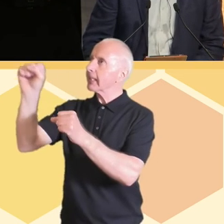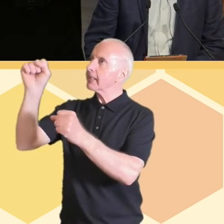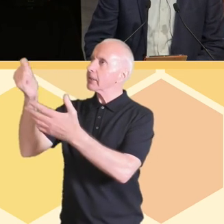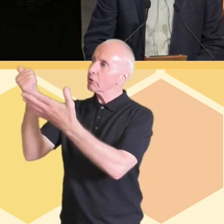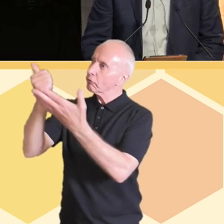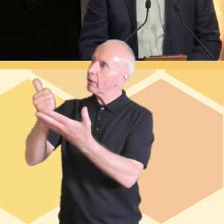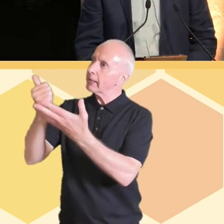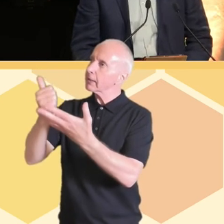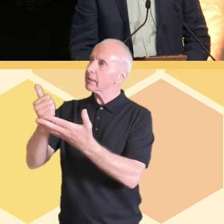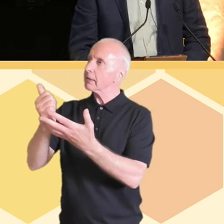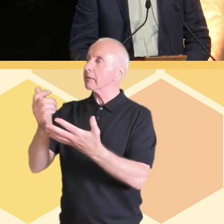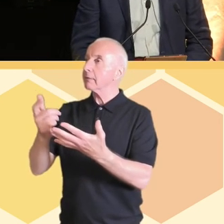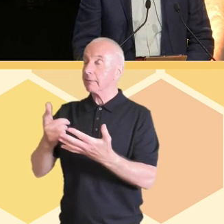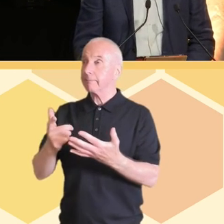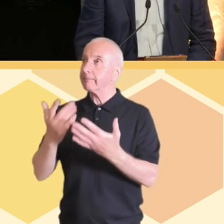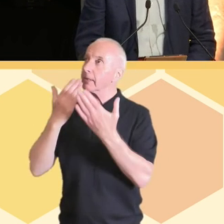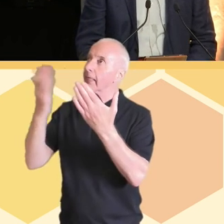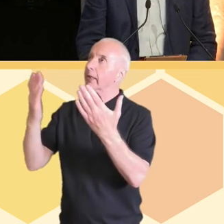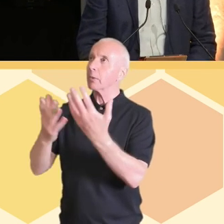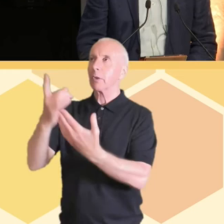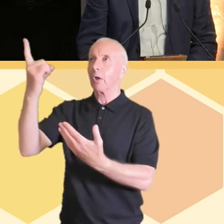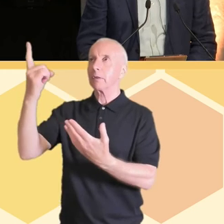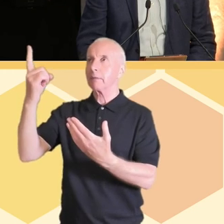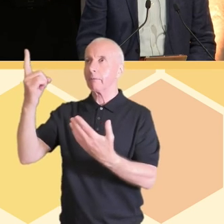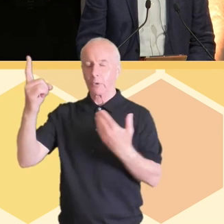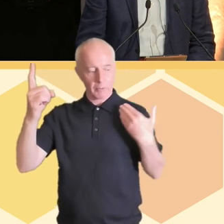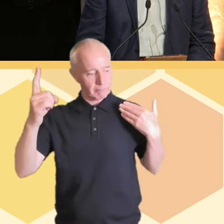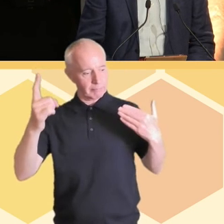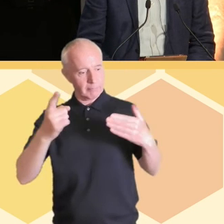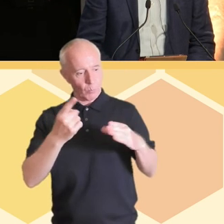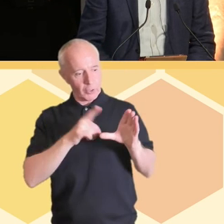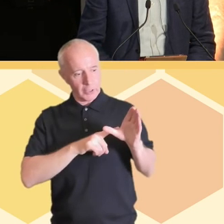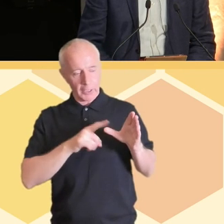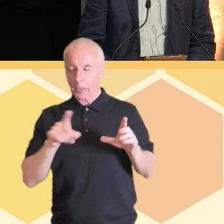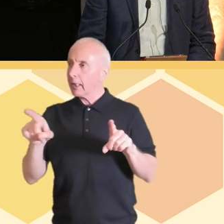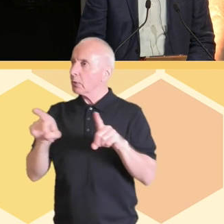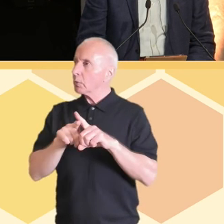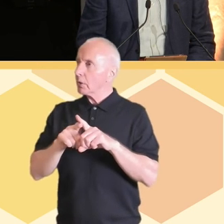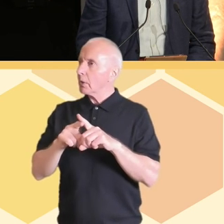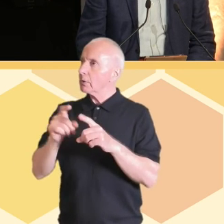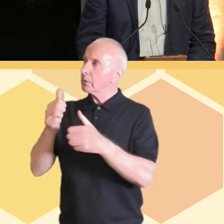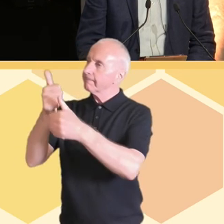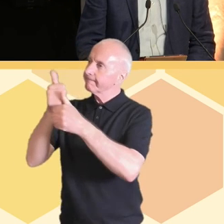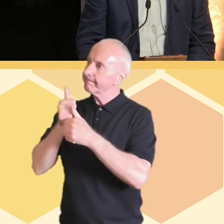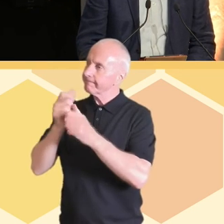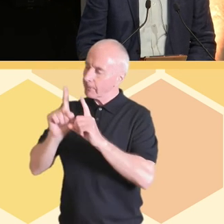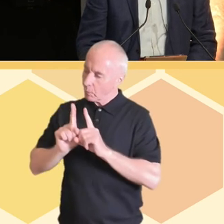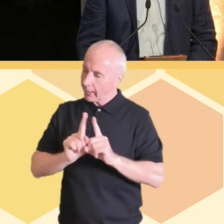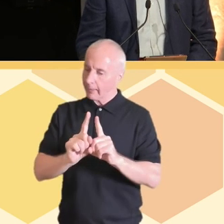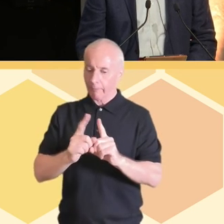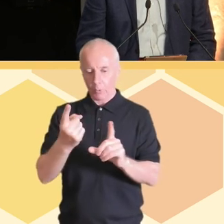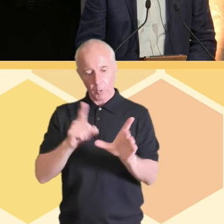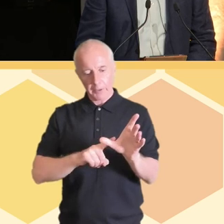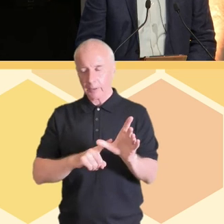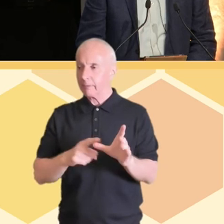to God for the opportunity and for holding me throughout this year. I'm so grateful